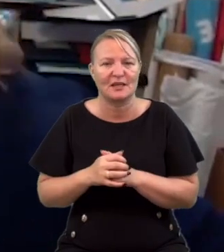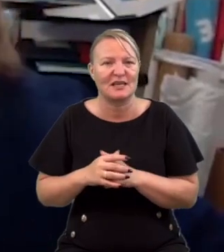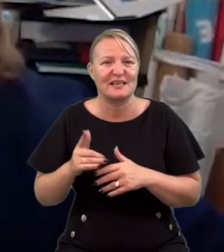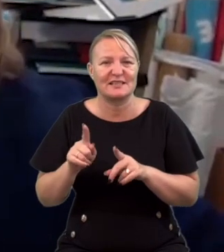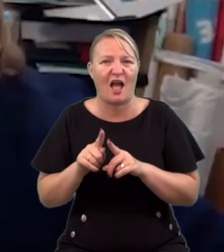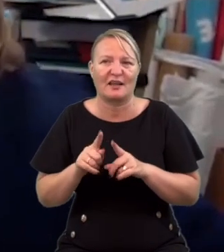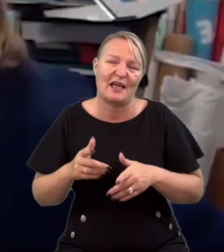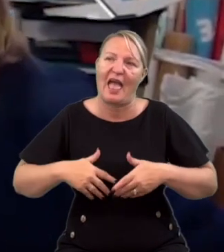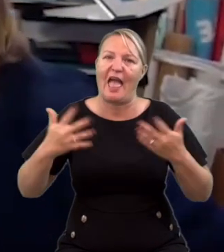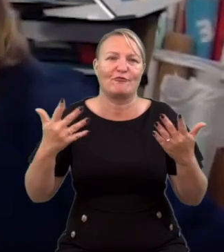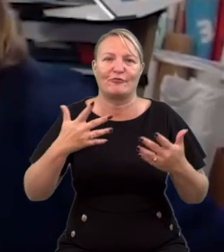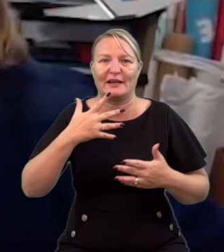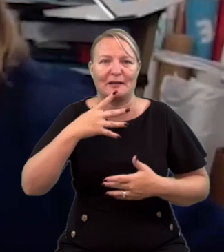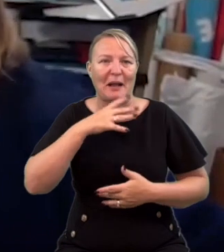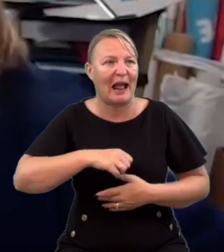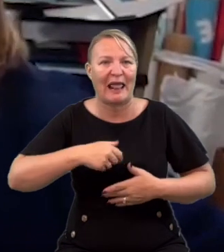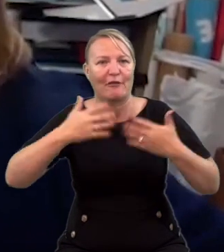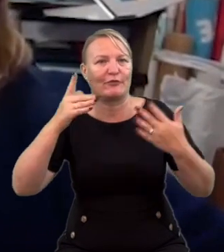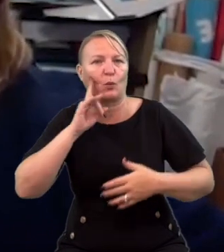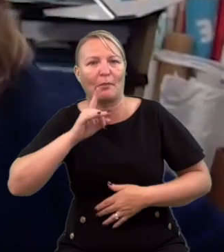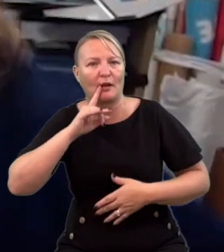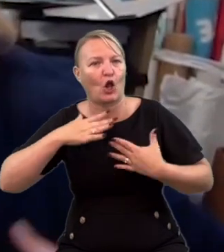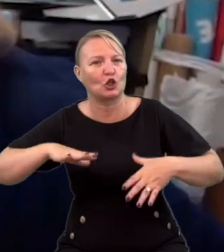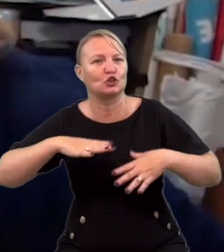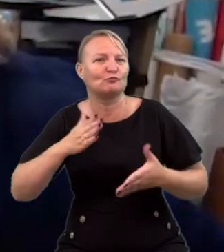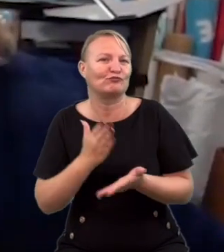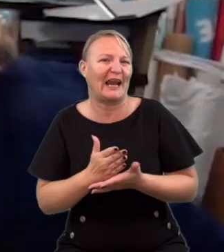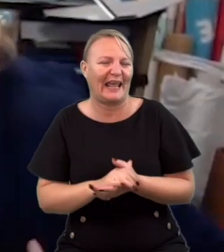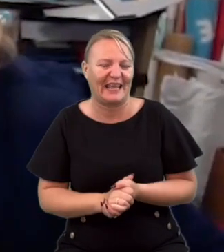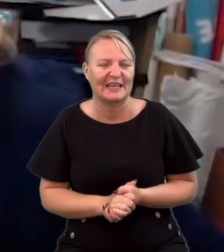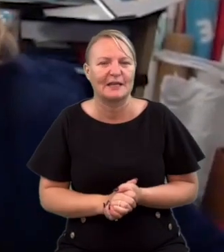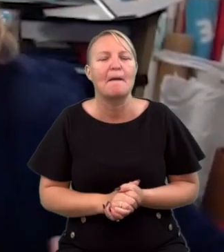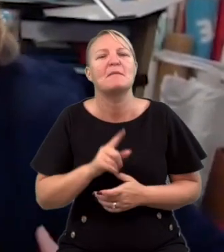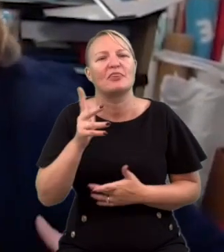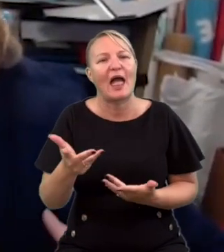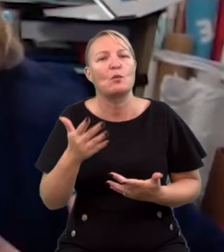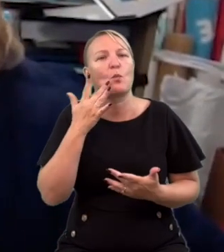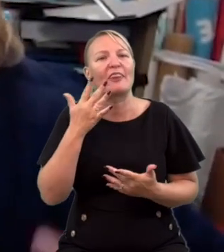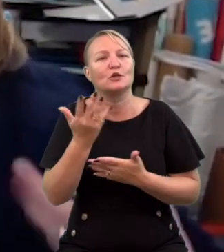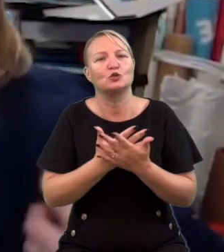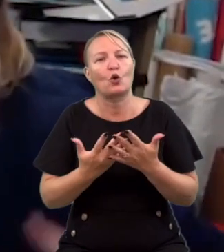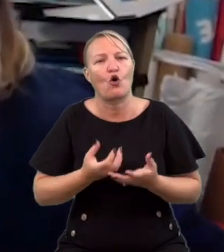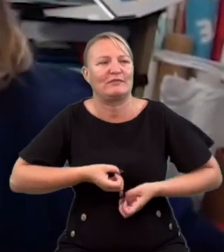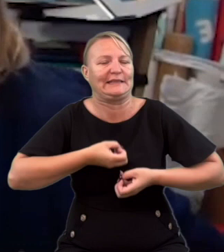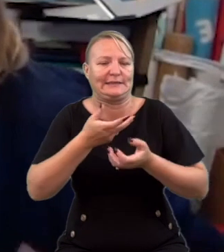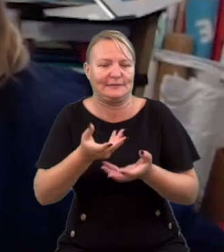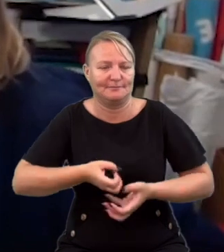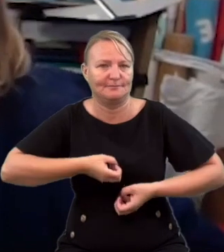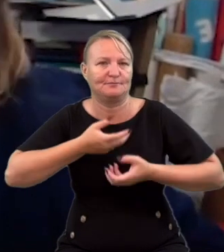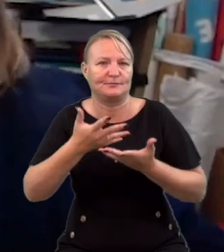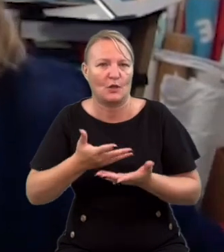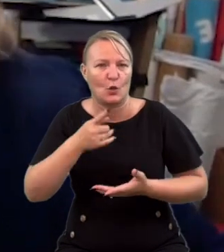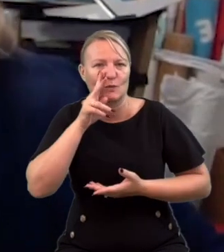woman costumed in a way, but from the earth. And then as the storytelling progresses, different layers